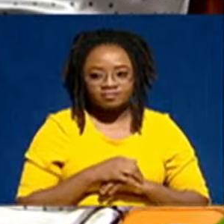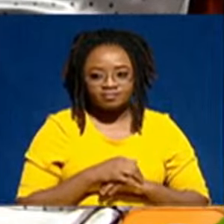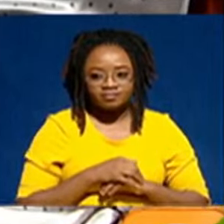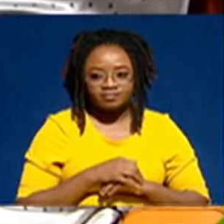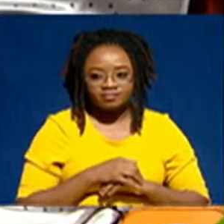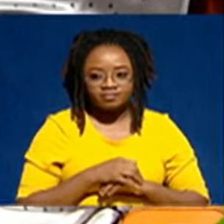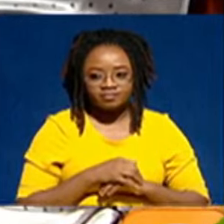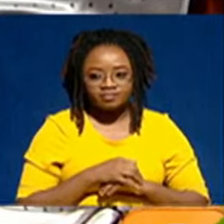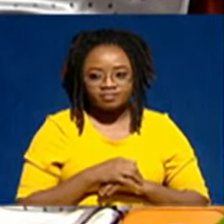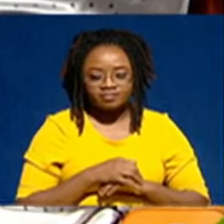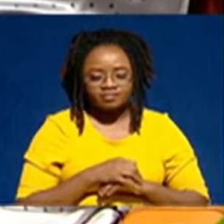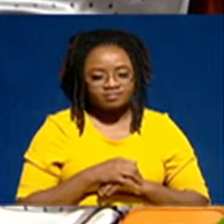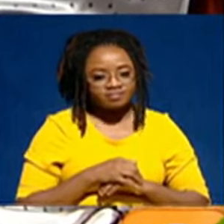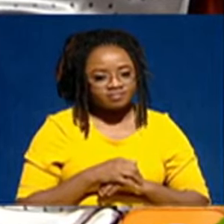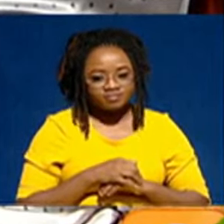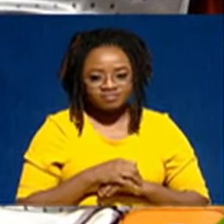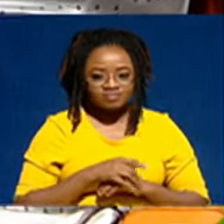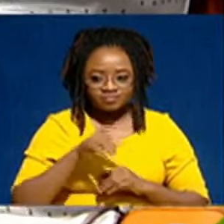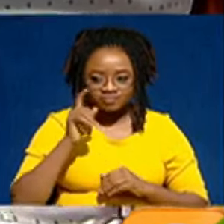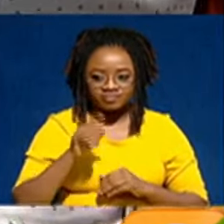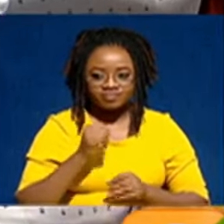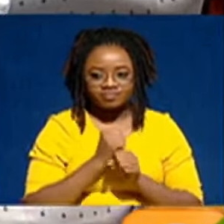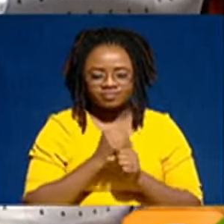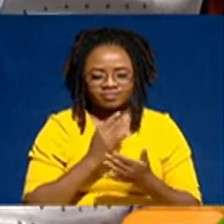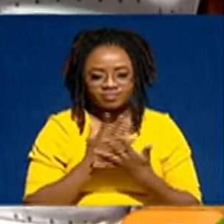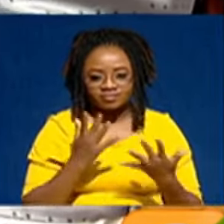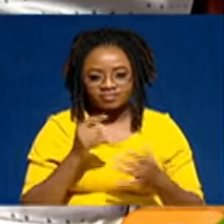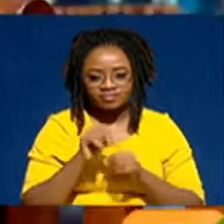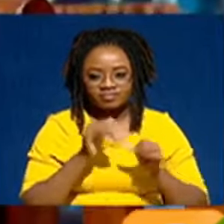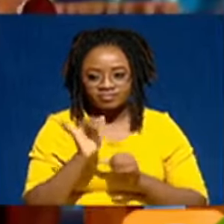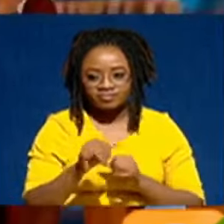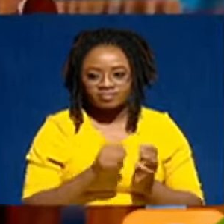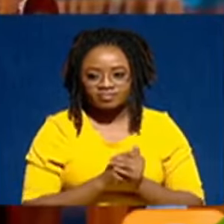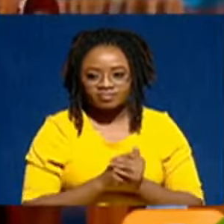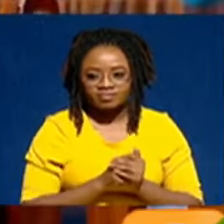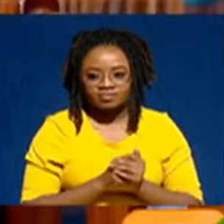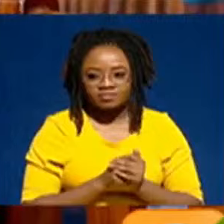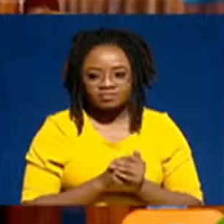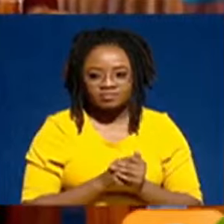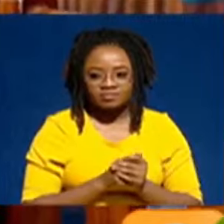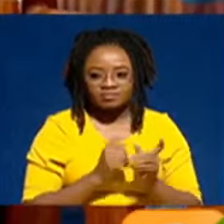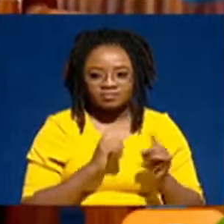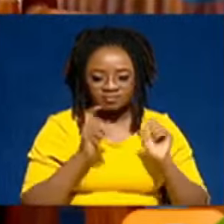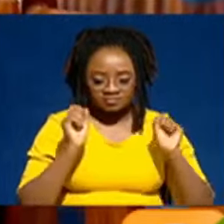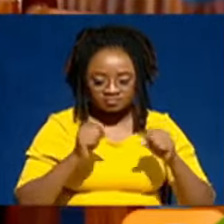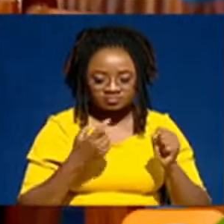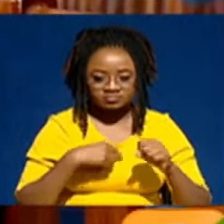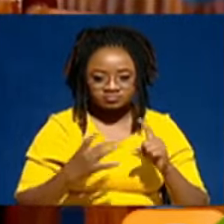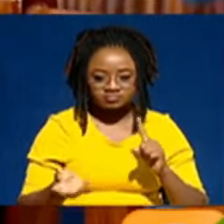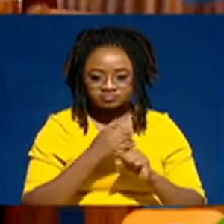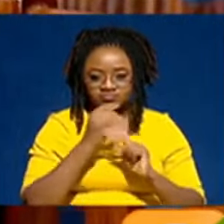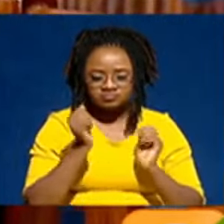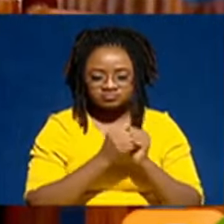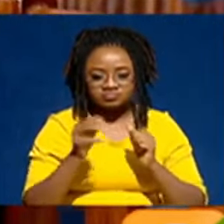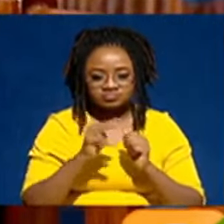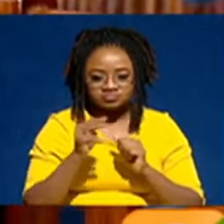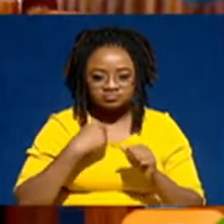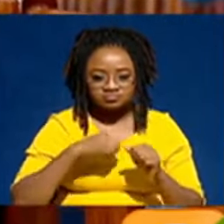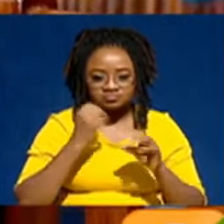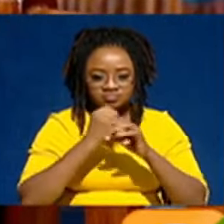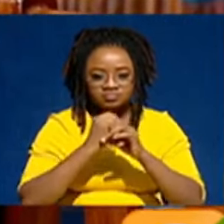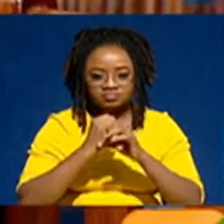have to do something about it. It's possible to house the numbers, even if we talk about the 10 million that has been projected, because currently you could be